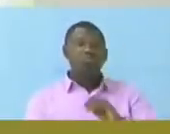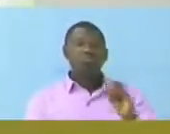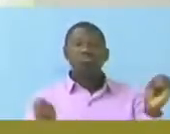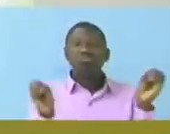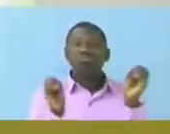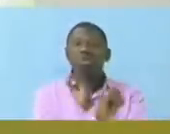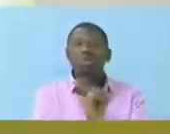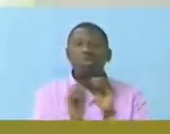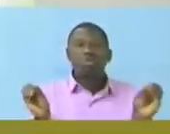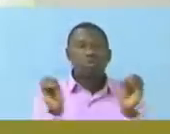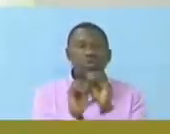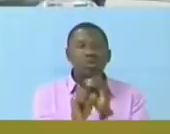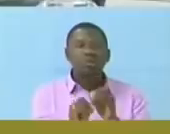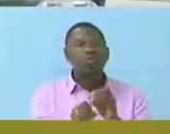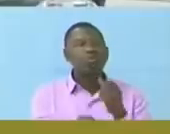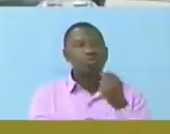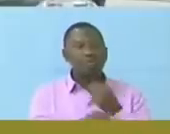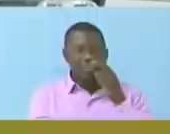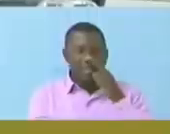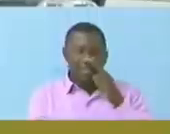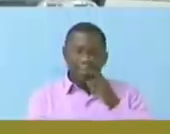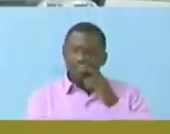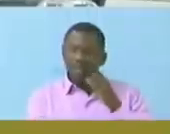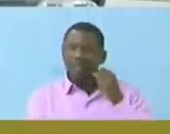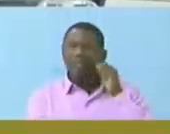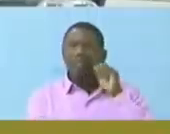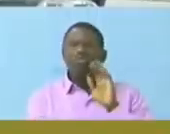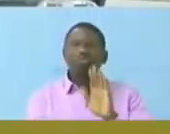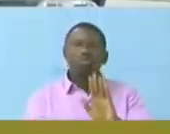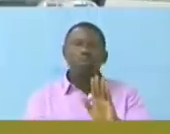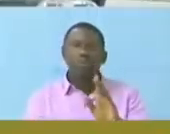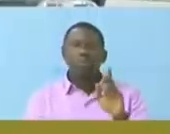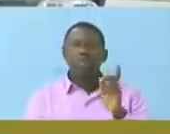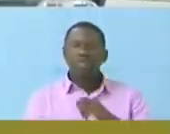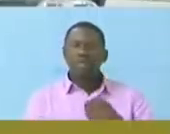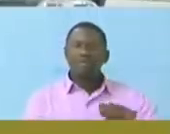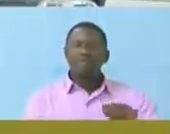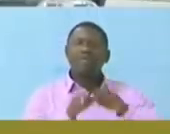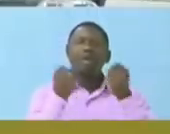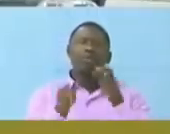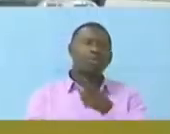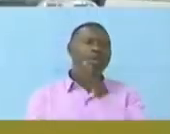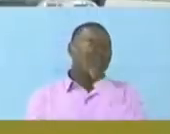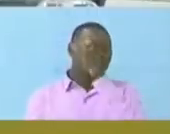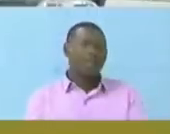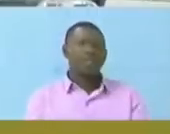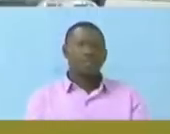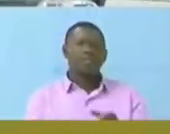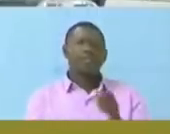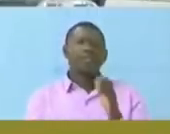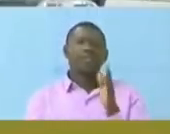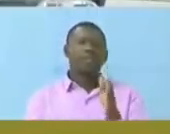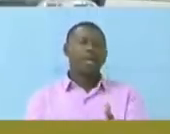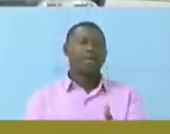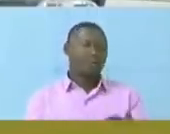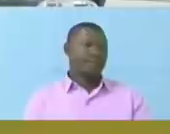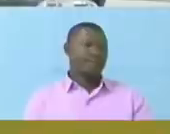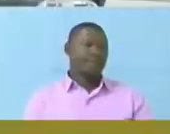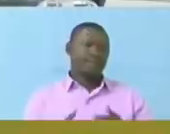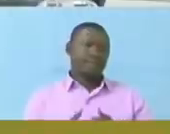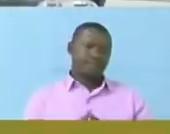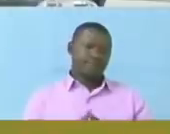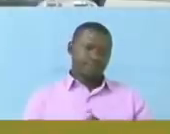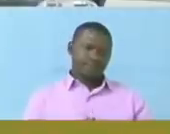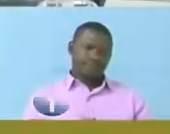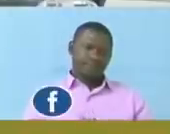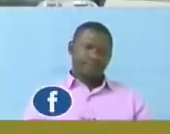the violation of the right. And the IGP ni memo police or law kundo ko do korda ni ngora yamon ku kata ko kata ku ke pur ka je ko o mari ni na nyanto